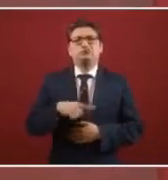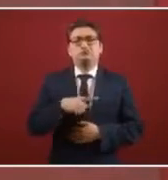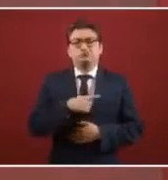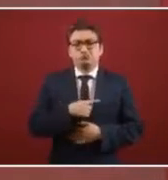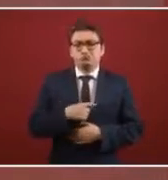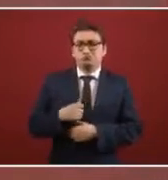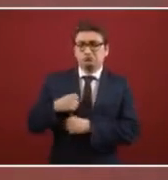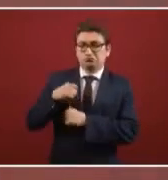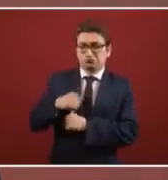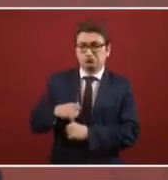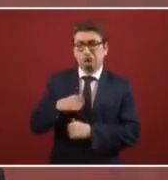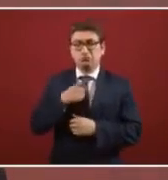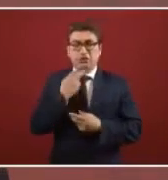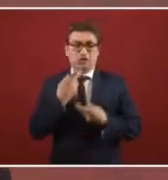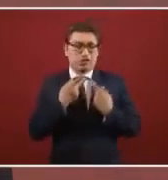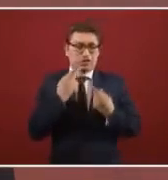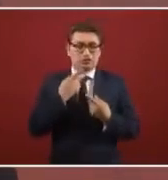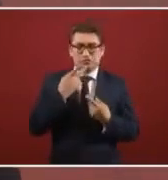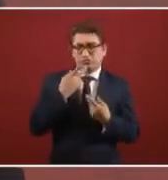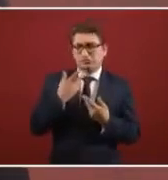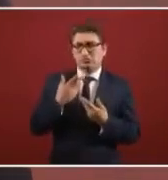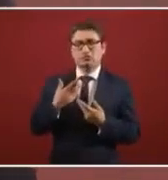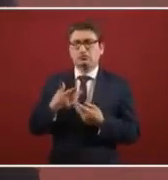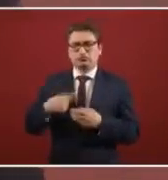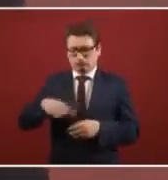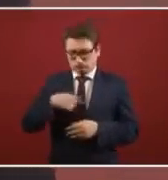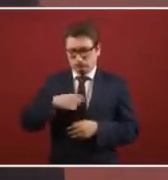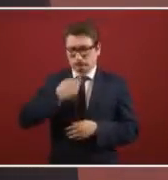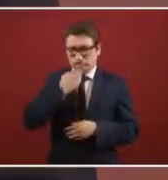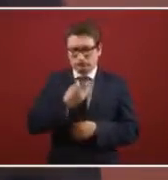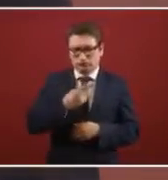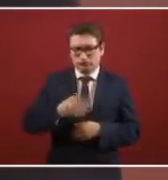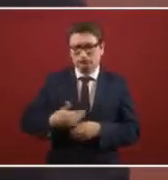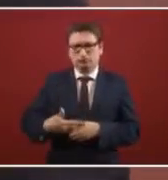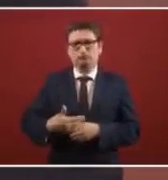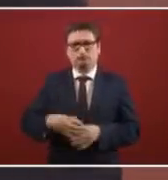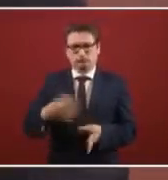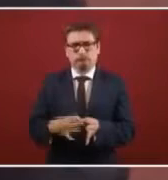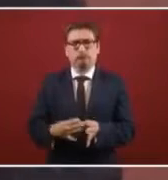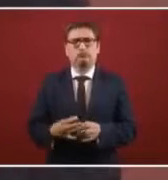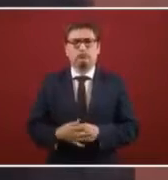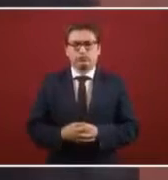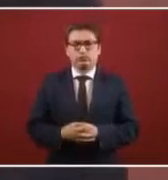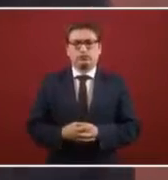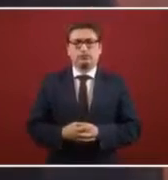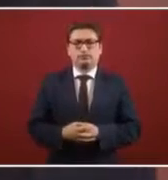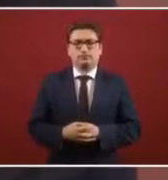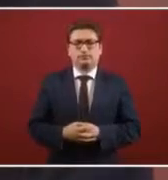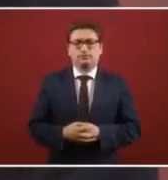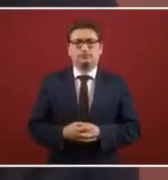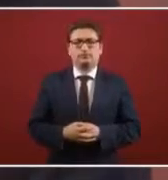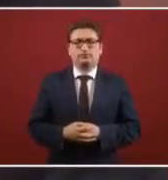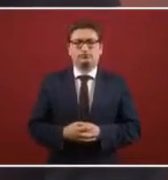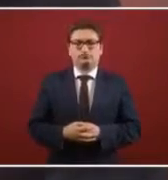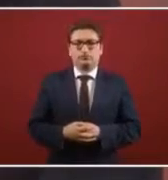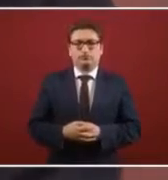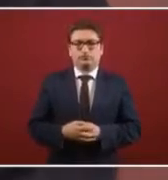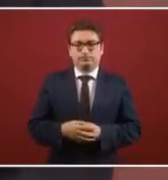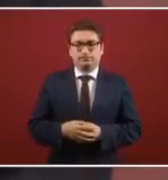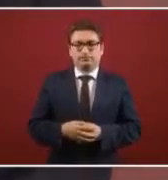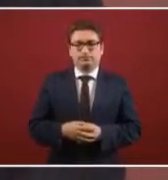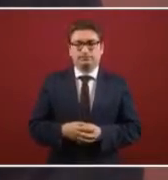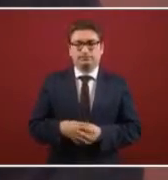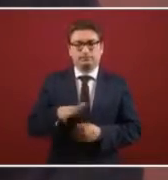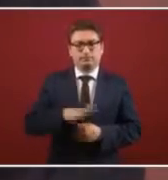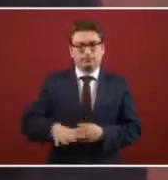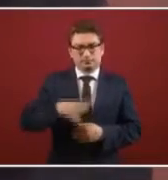somos consecuentes. that we are consequential. Nunca Never en la historia del in the país history of se our han